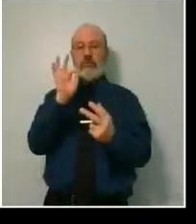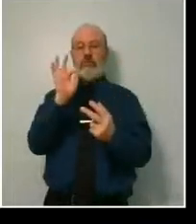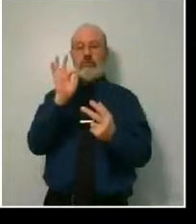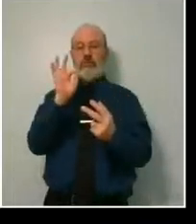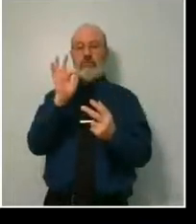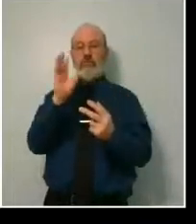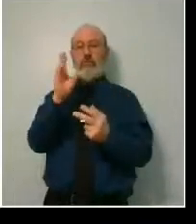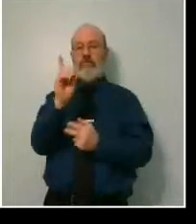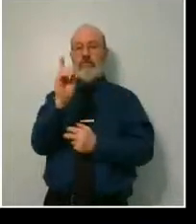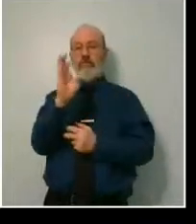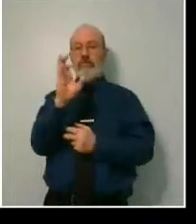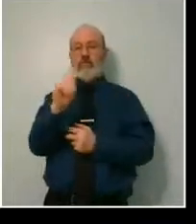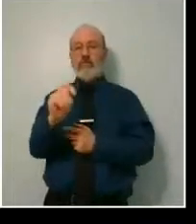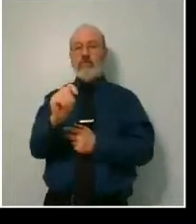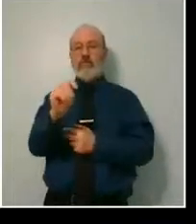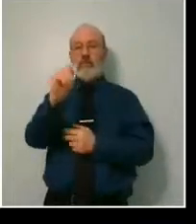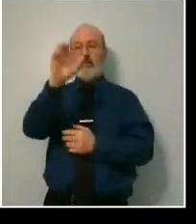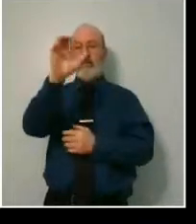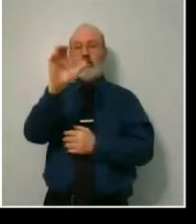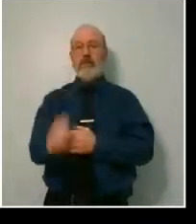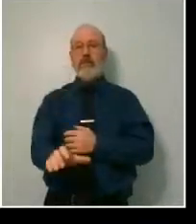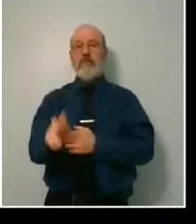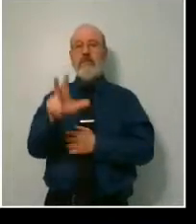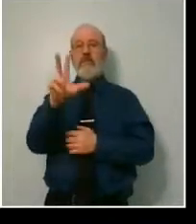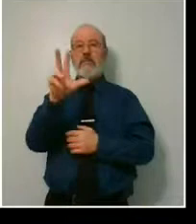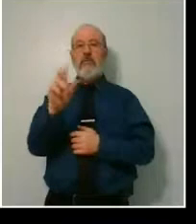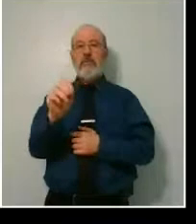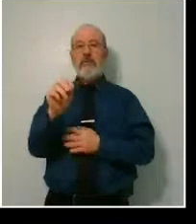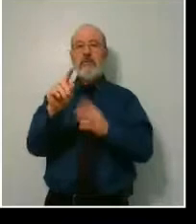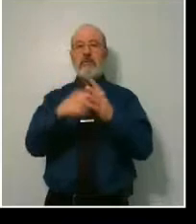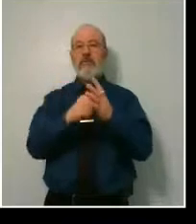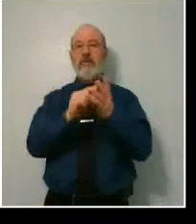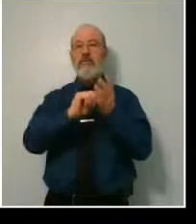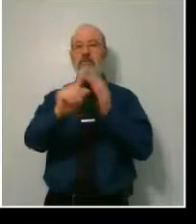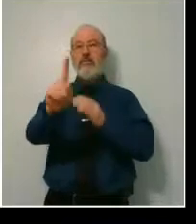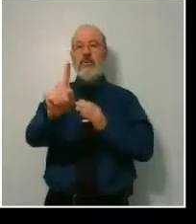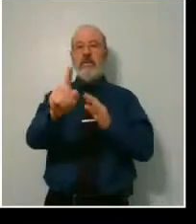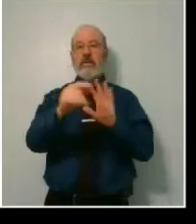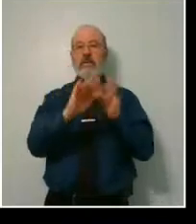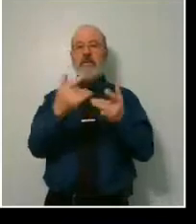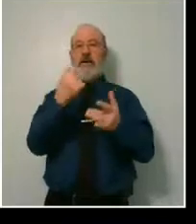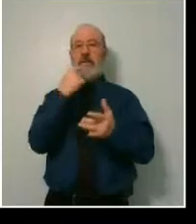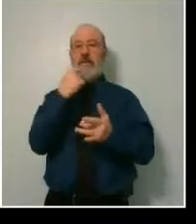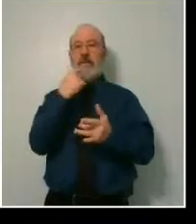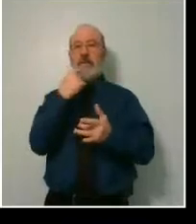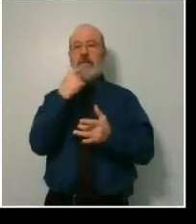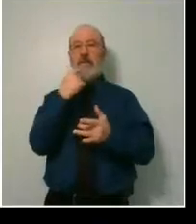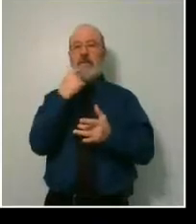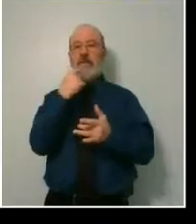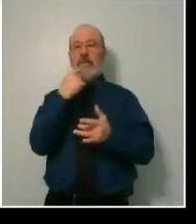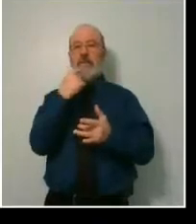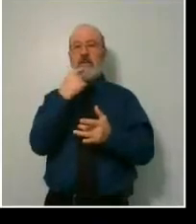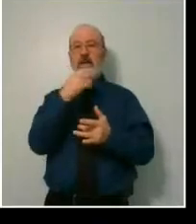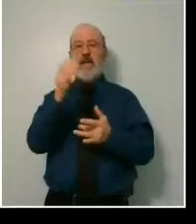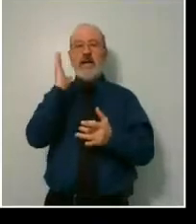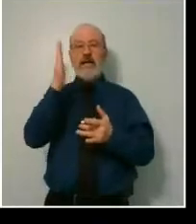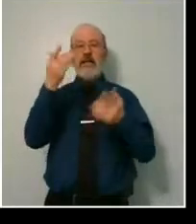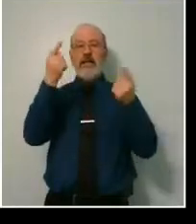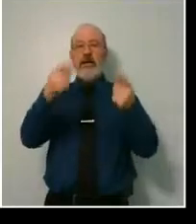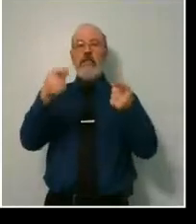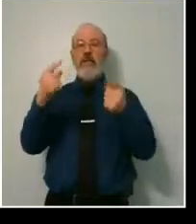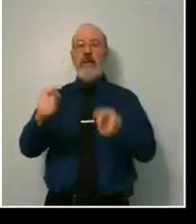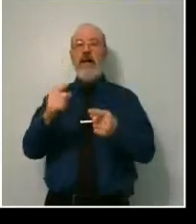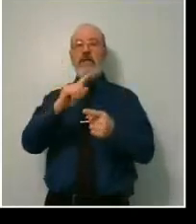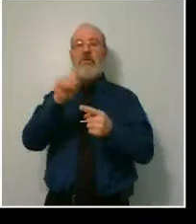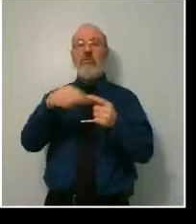Deuteronomy chapter number 30. Beginning in verse number 1, the scripture says, "And it shall come to pass, when all